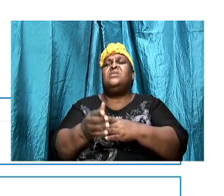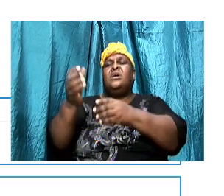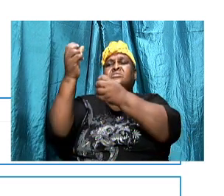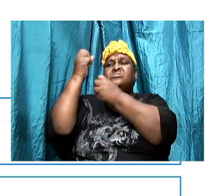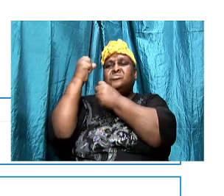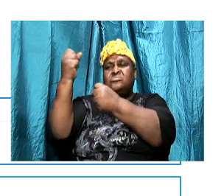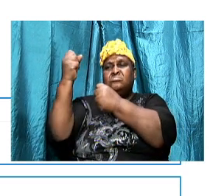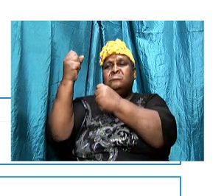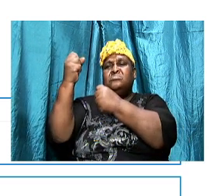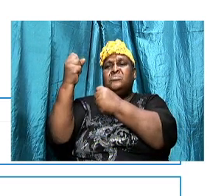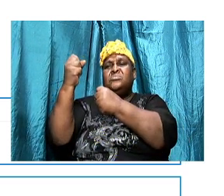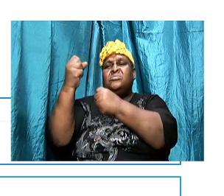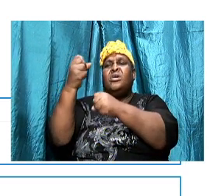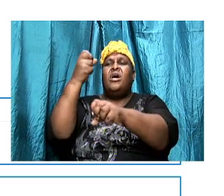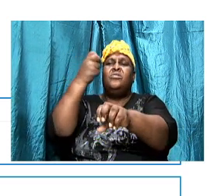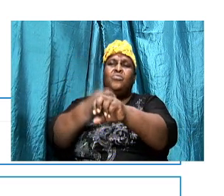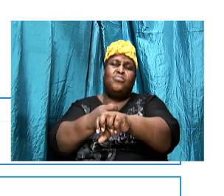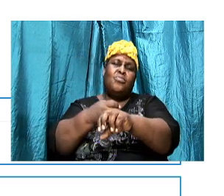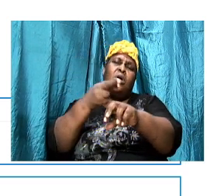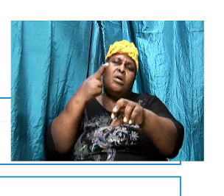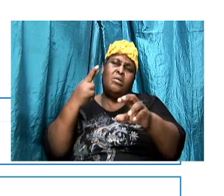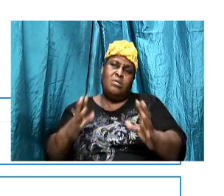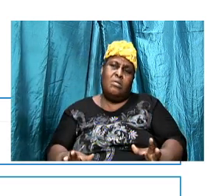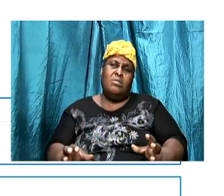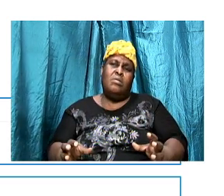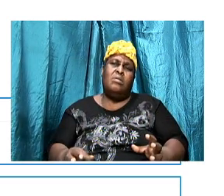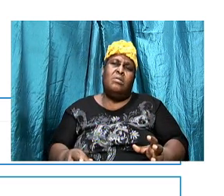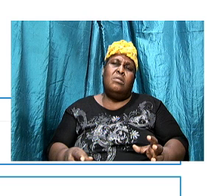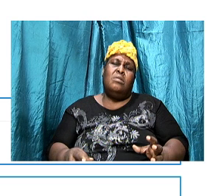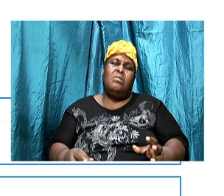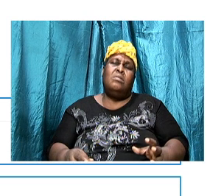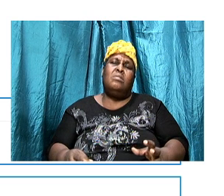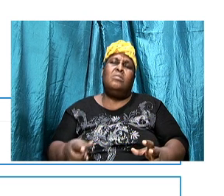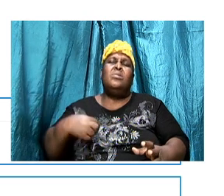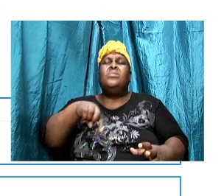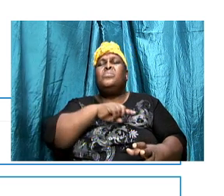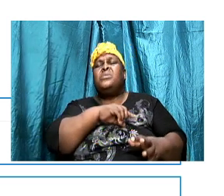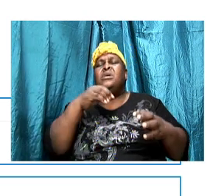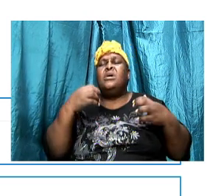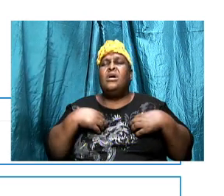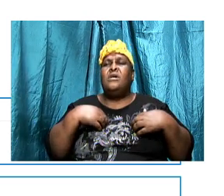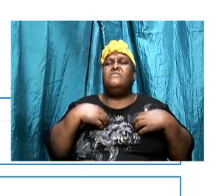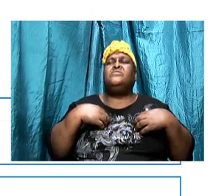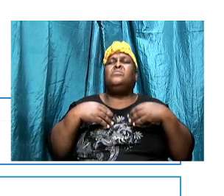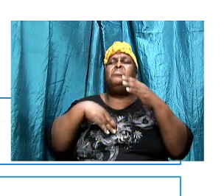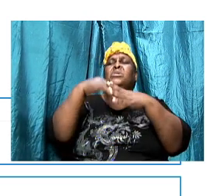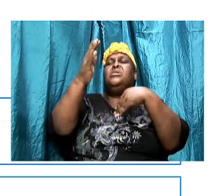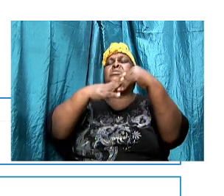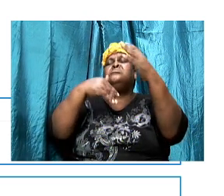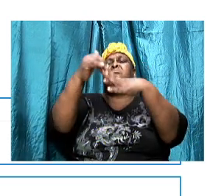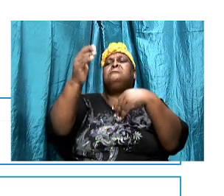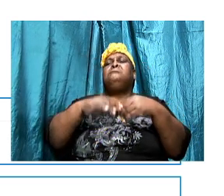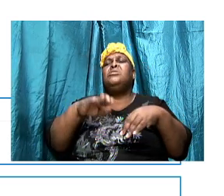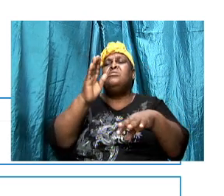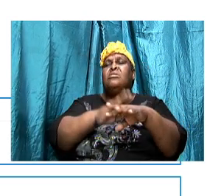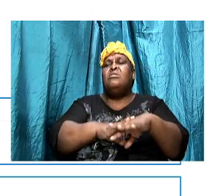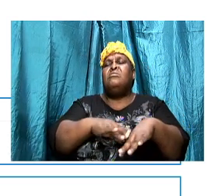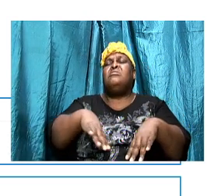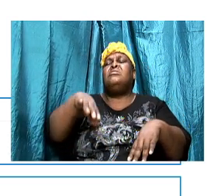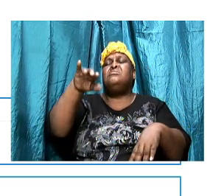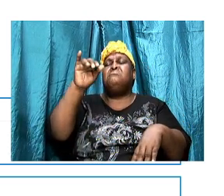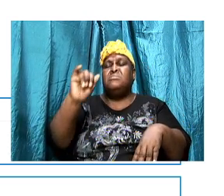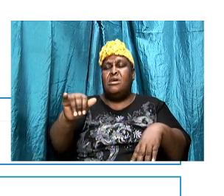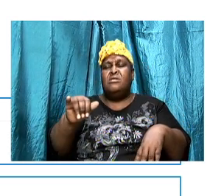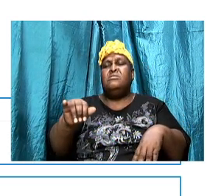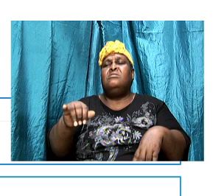another foundation. The foundation is already laid, and we have to build on that foundation.